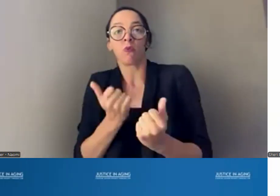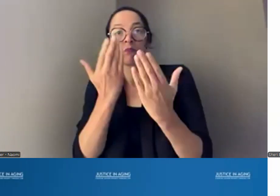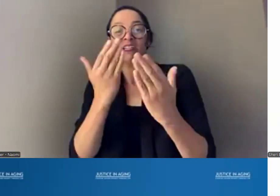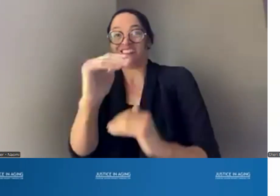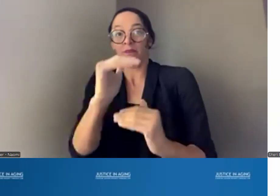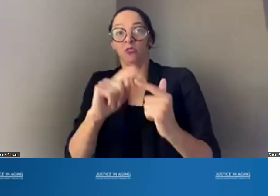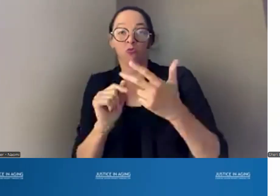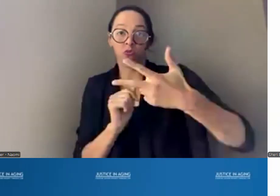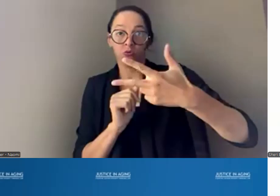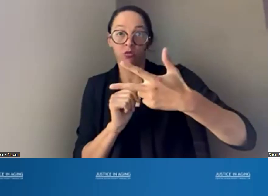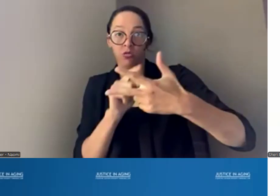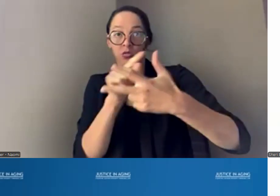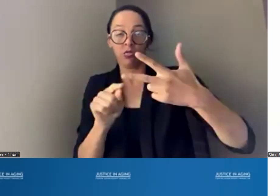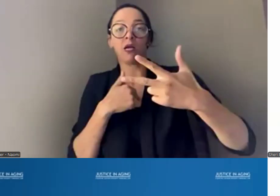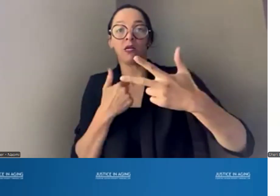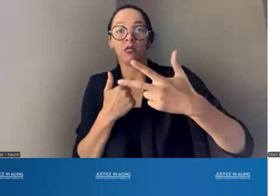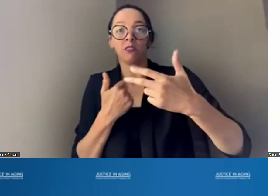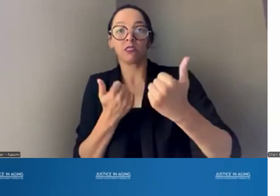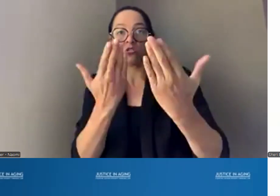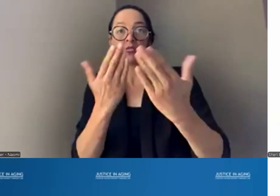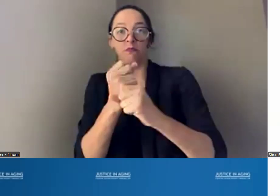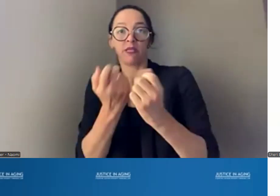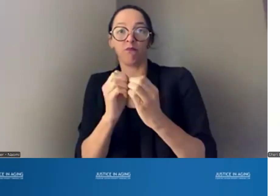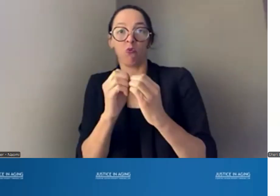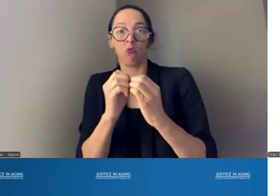as simple as possible because the committees have already